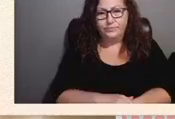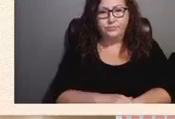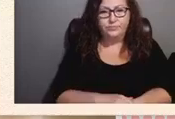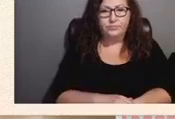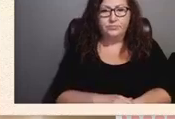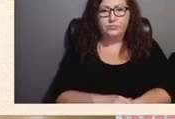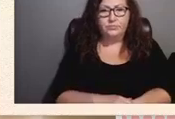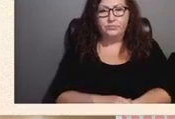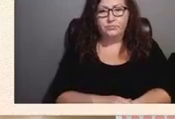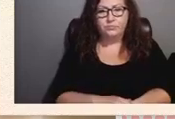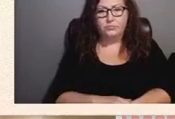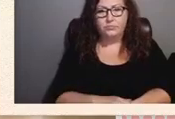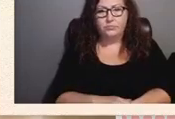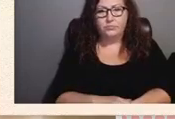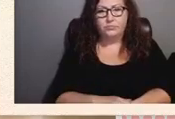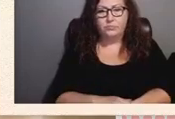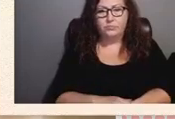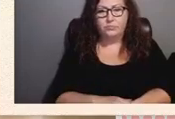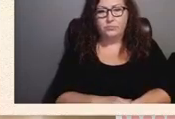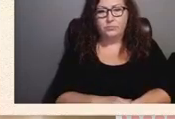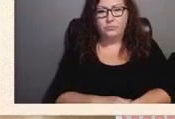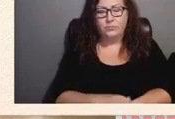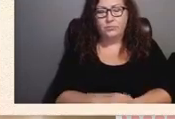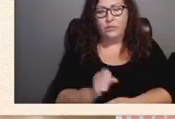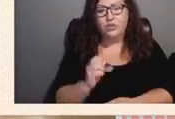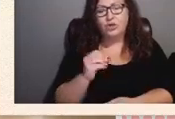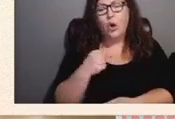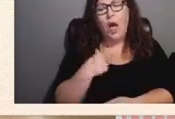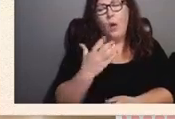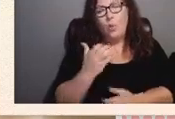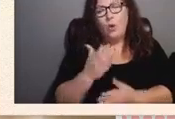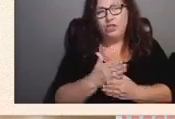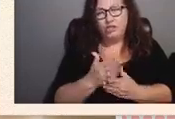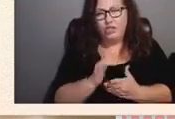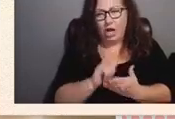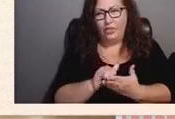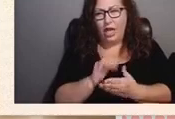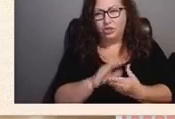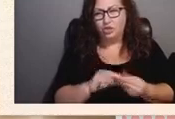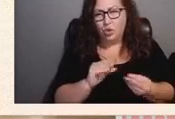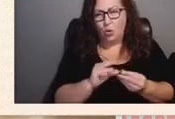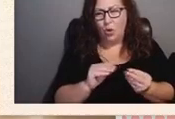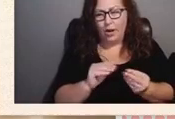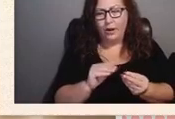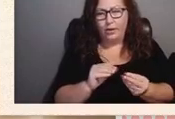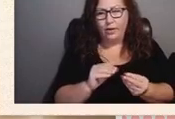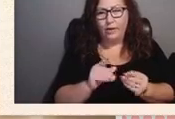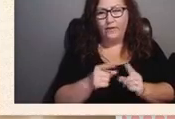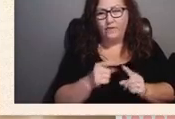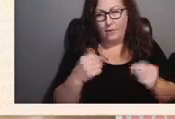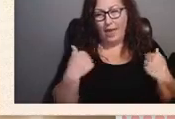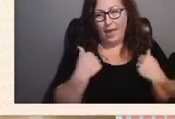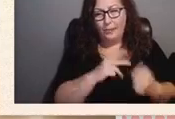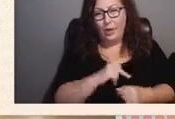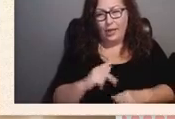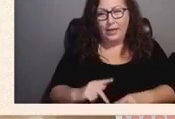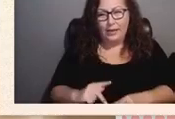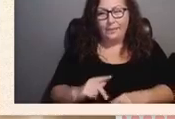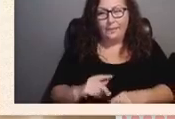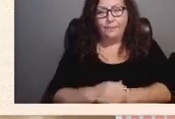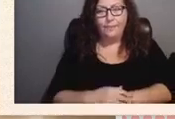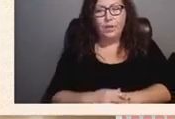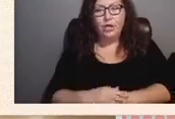So that I wanted to share that story with from Animal Kingdom to show